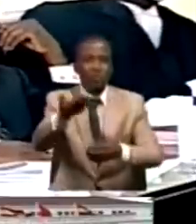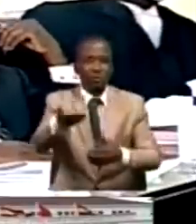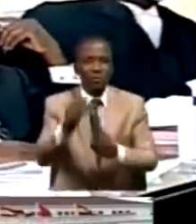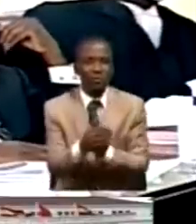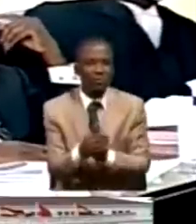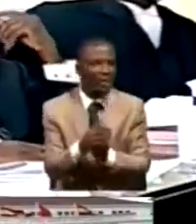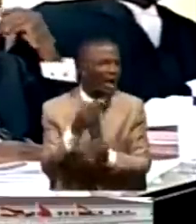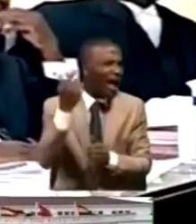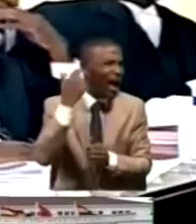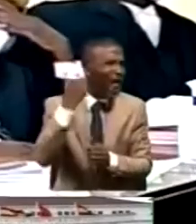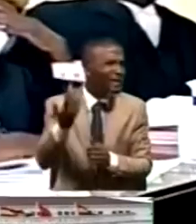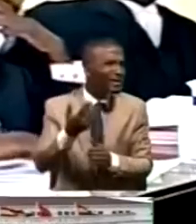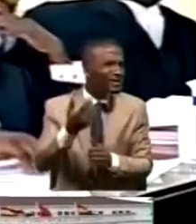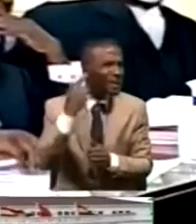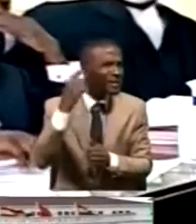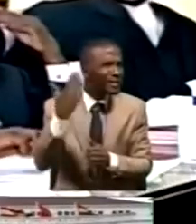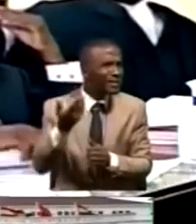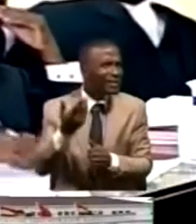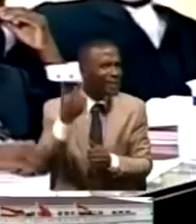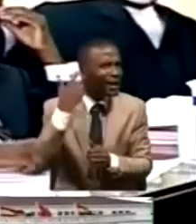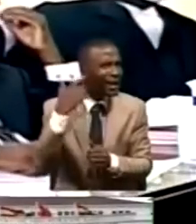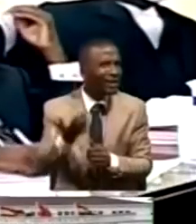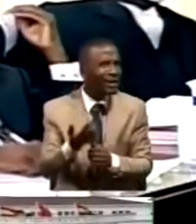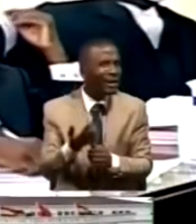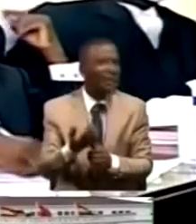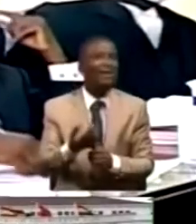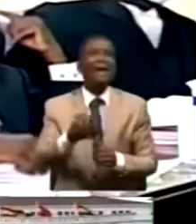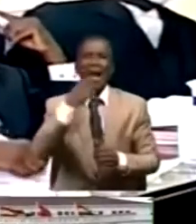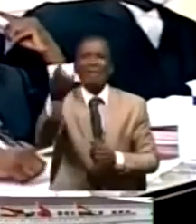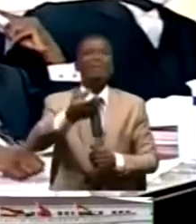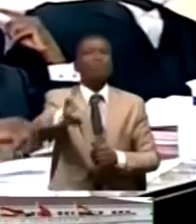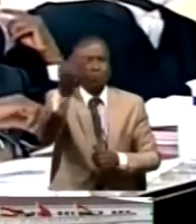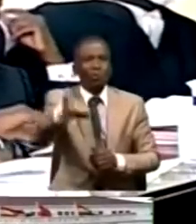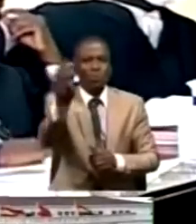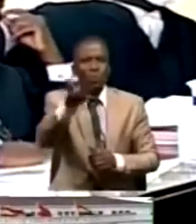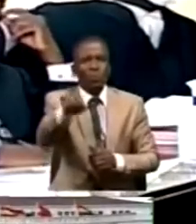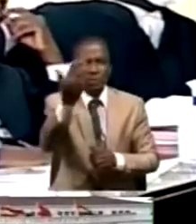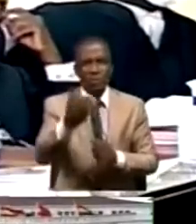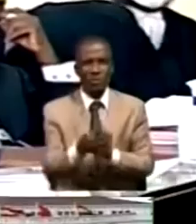Doesn't mean you are not asking the question on the... I am satisfied with my answer. Go to the next region.